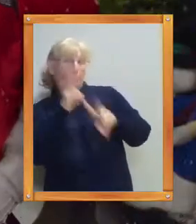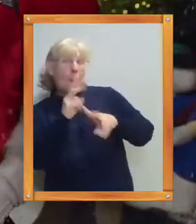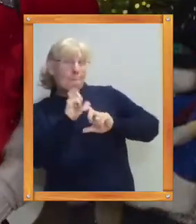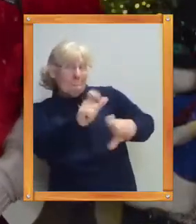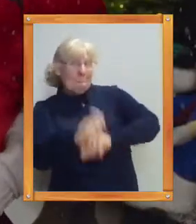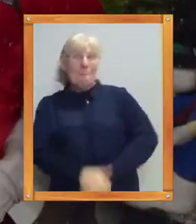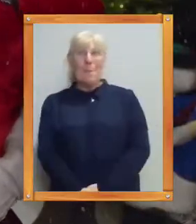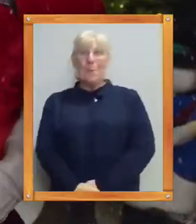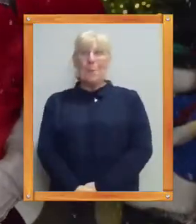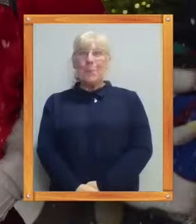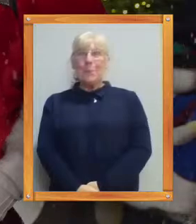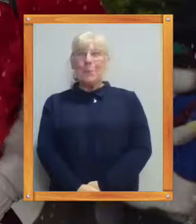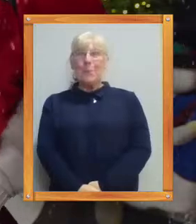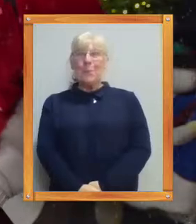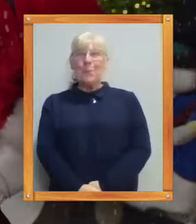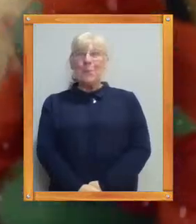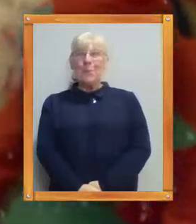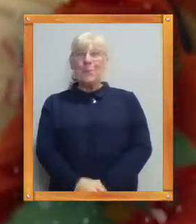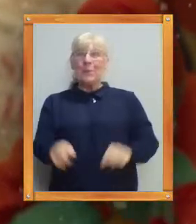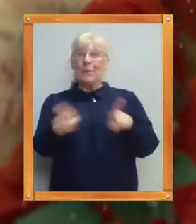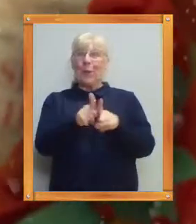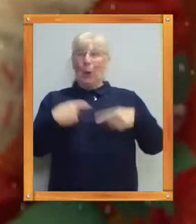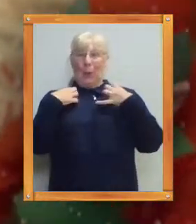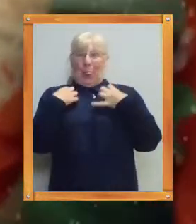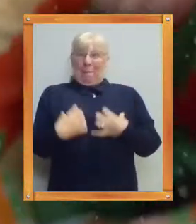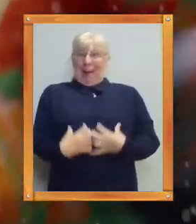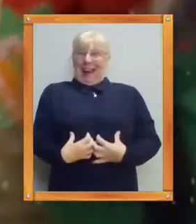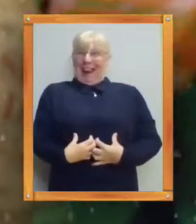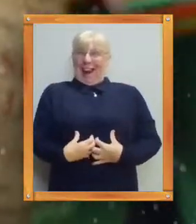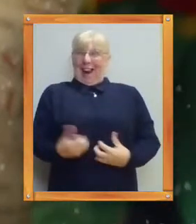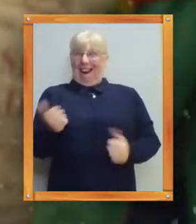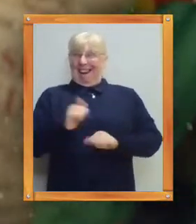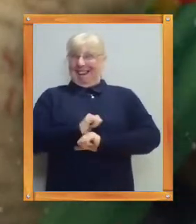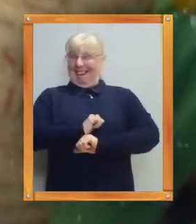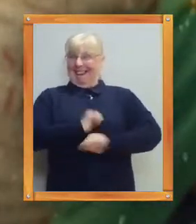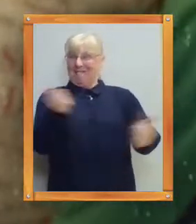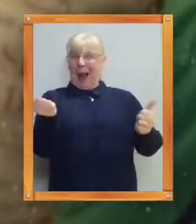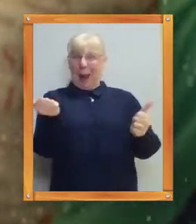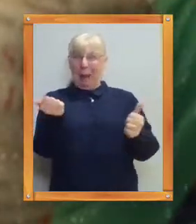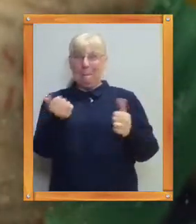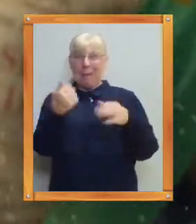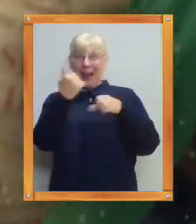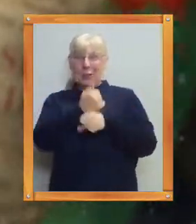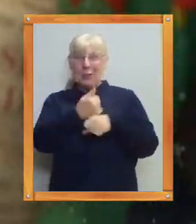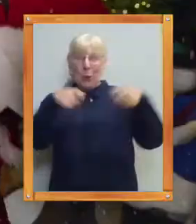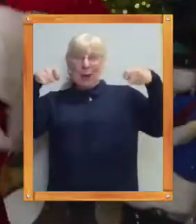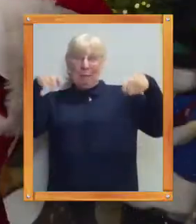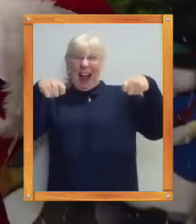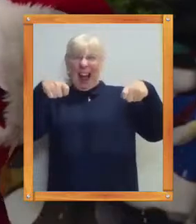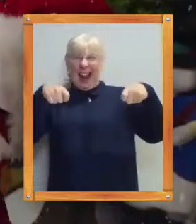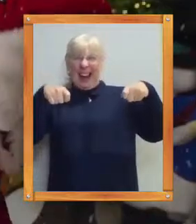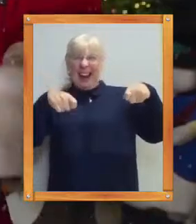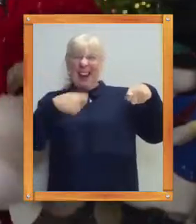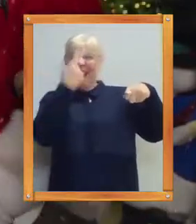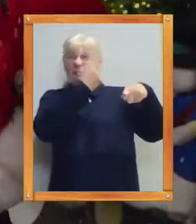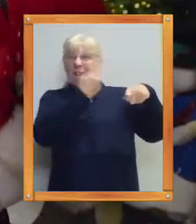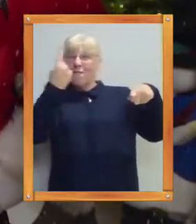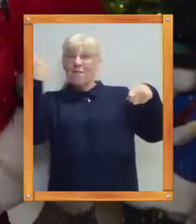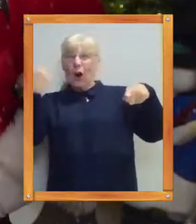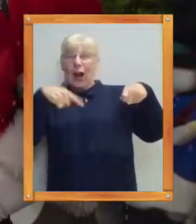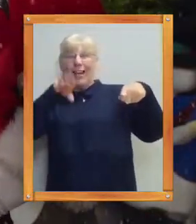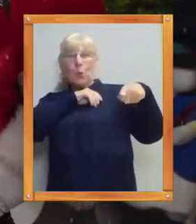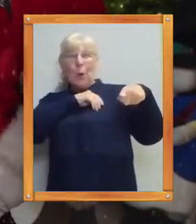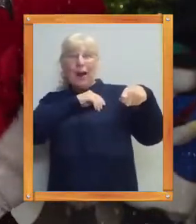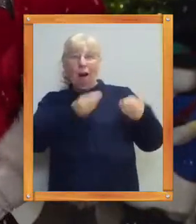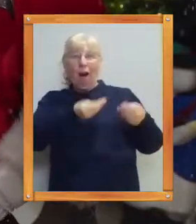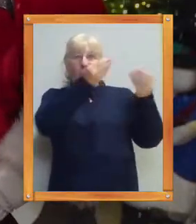The Mayor has also sent me this fabulous Christmas goodie bag to present to each winner. Stay tuned for the next 20